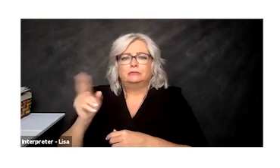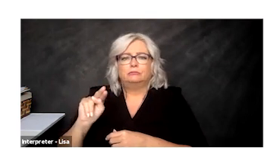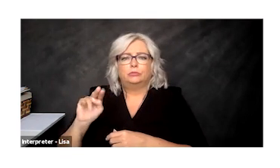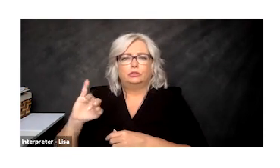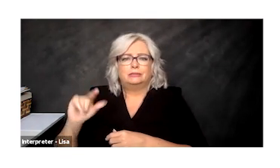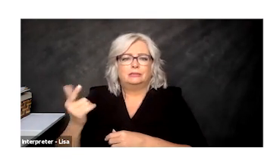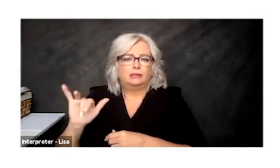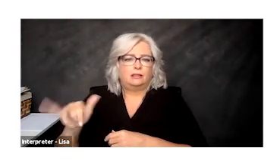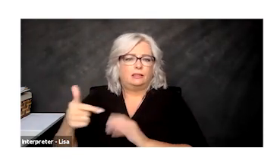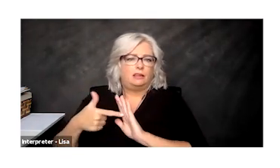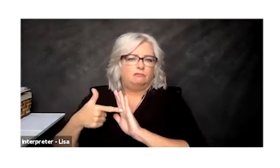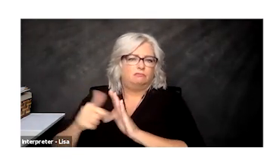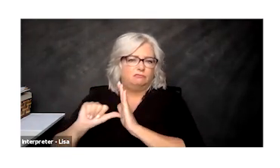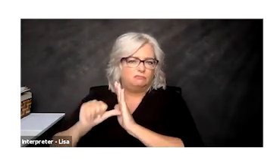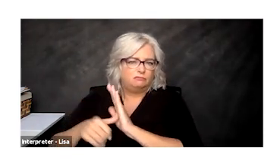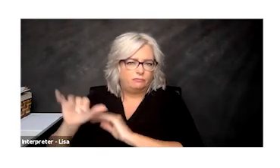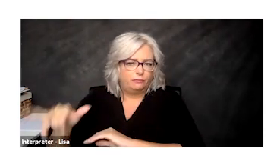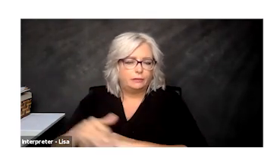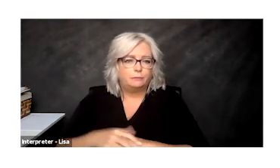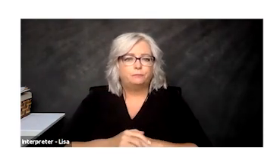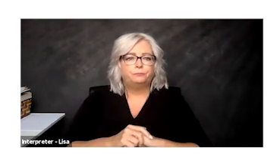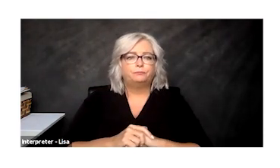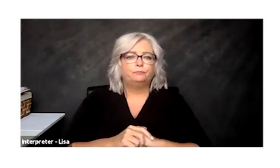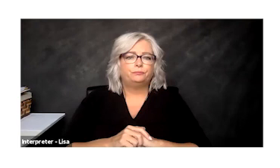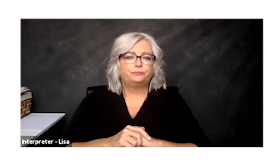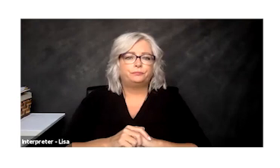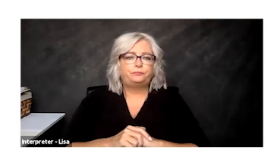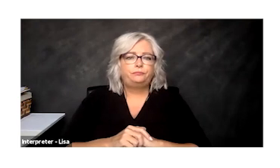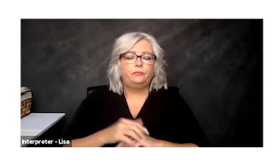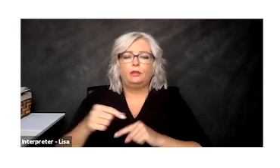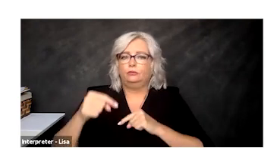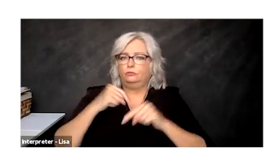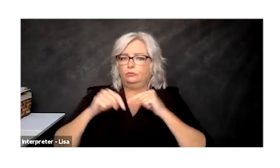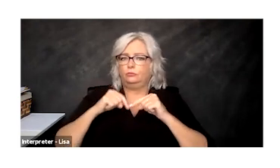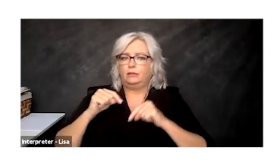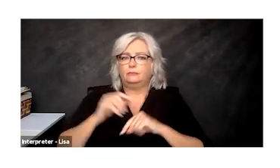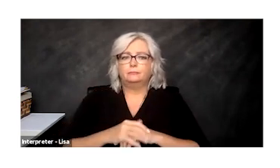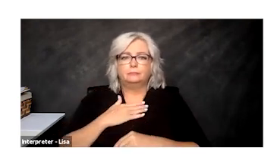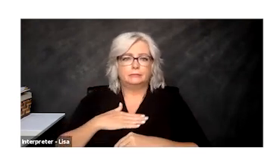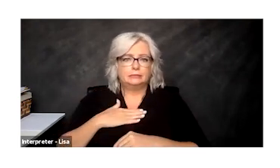Another example of sorry, Truman, can you go back to the previous slide?